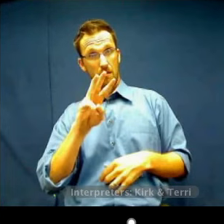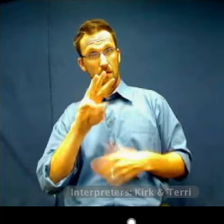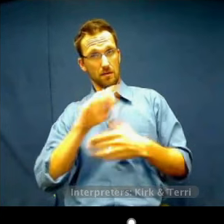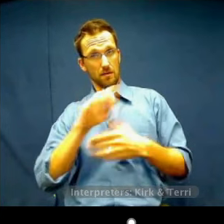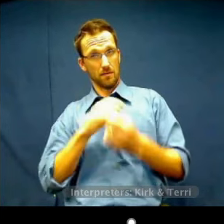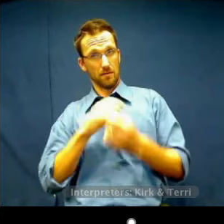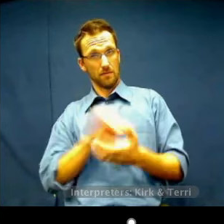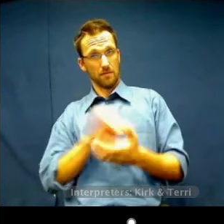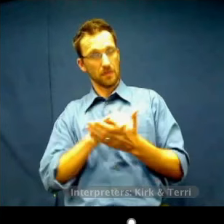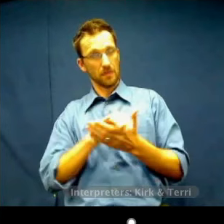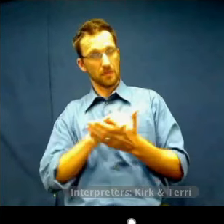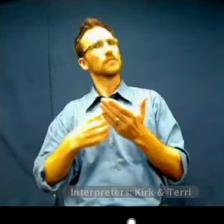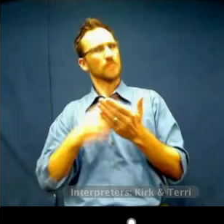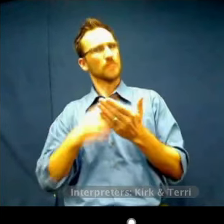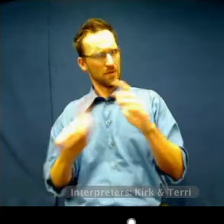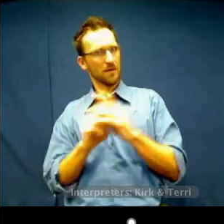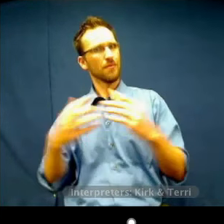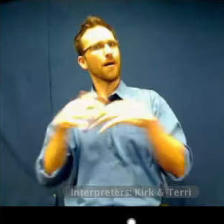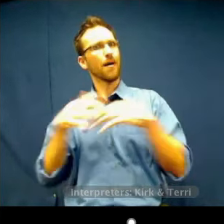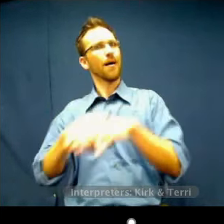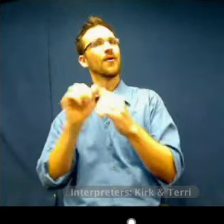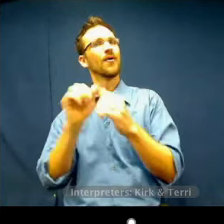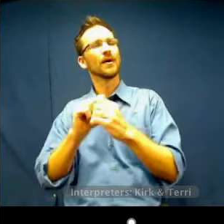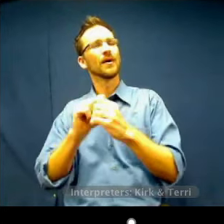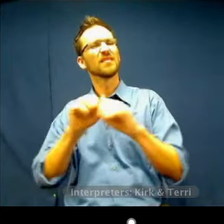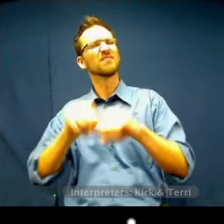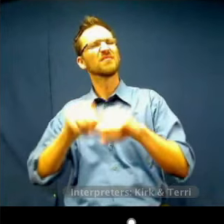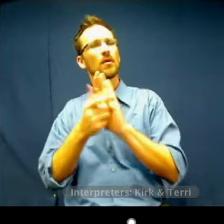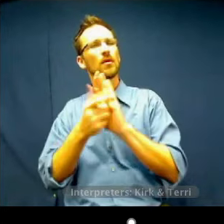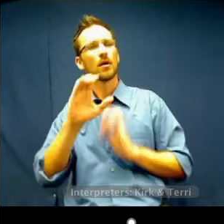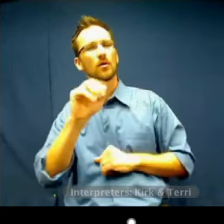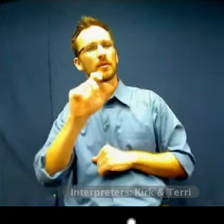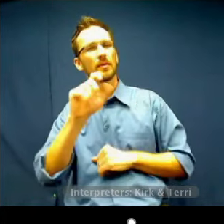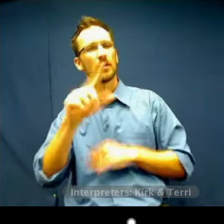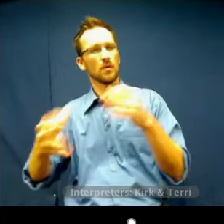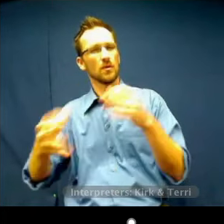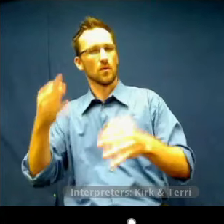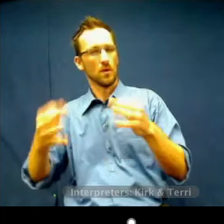matter. So if you're married, there